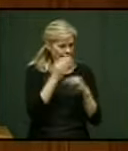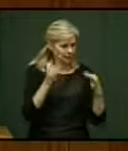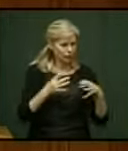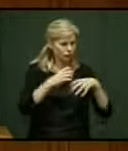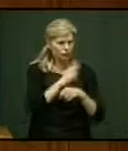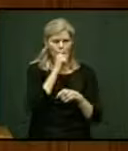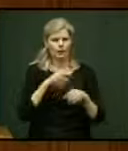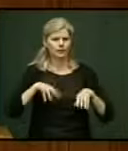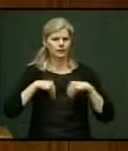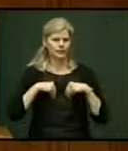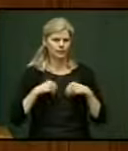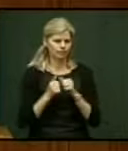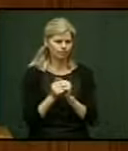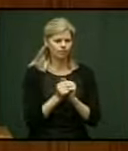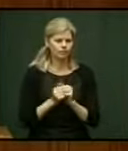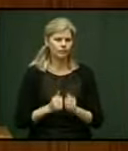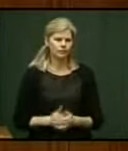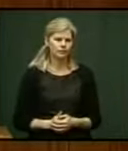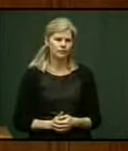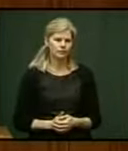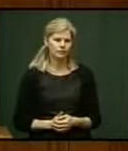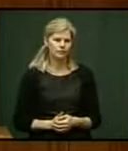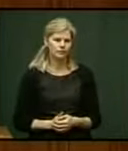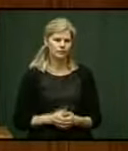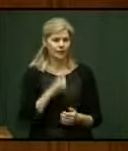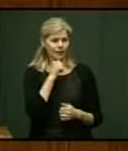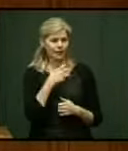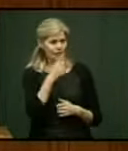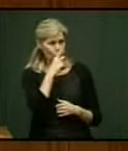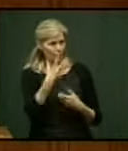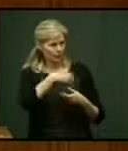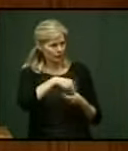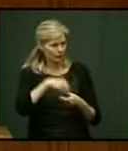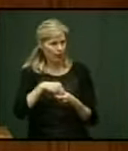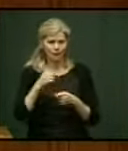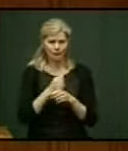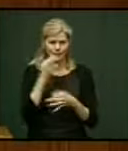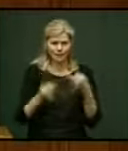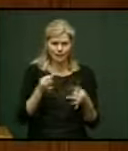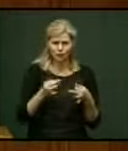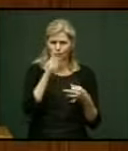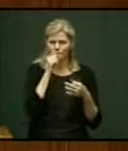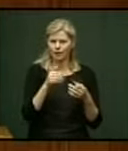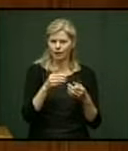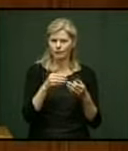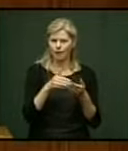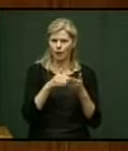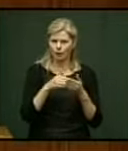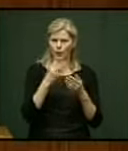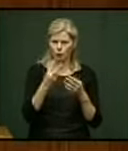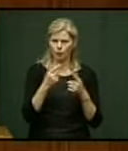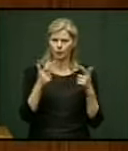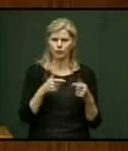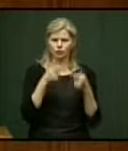robust. Greater participation in decision making could help us with the challenges we face in at least two ways.